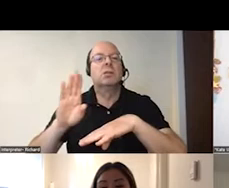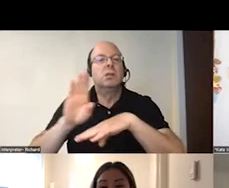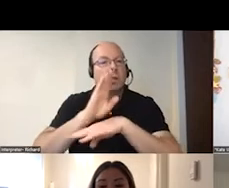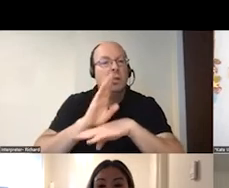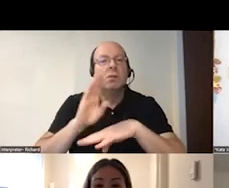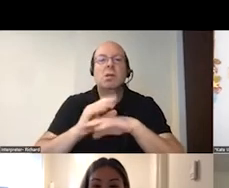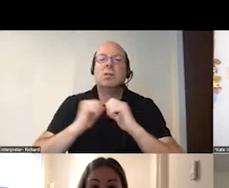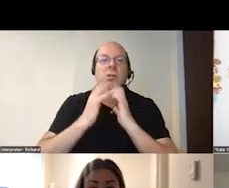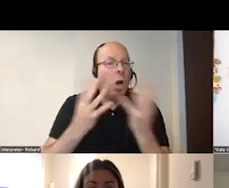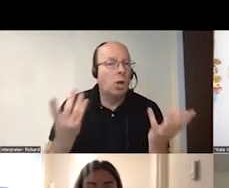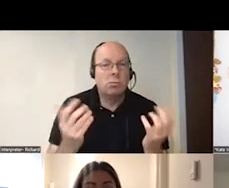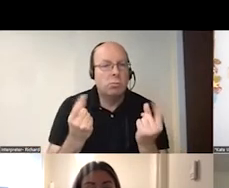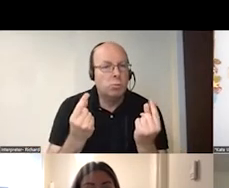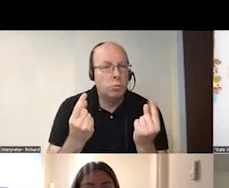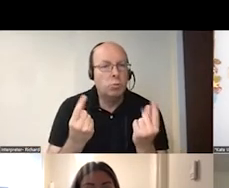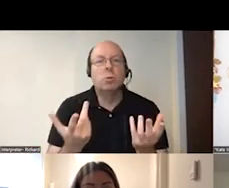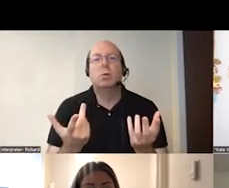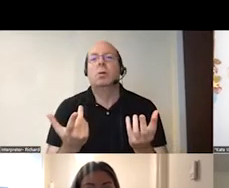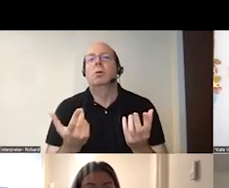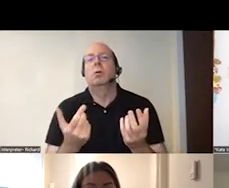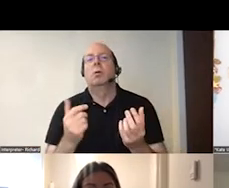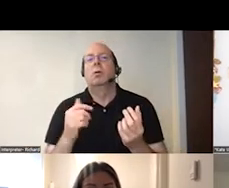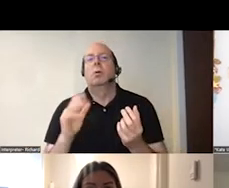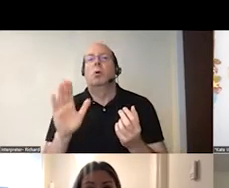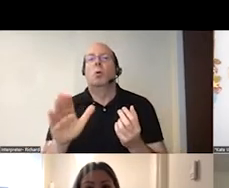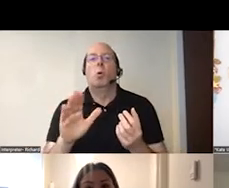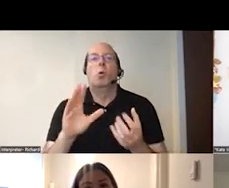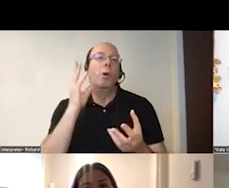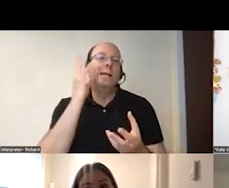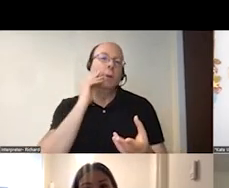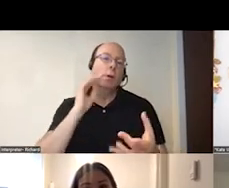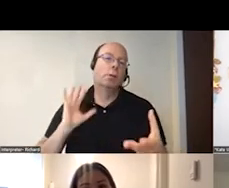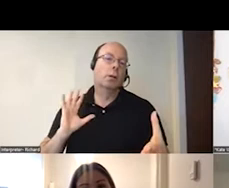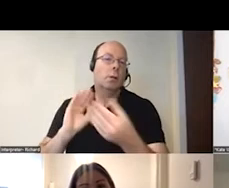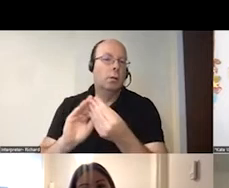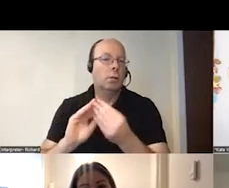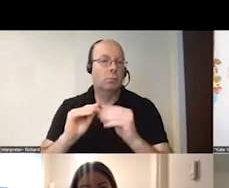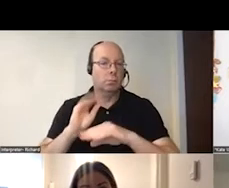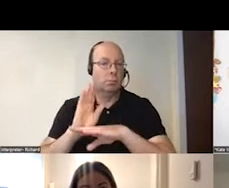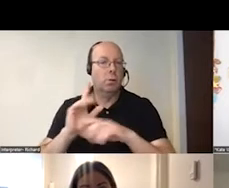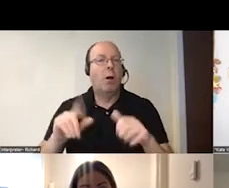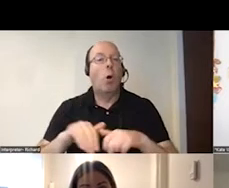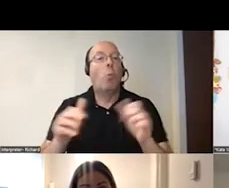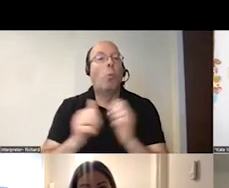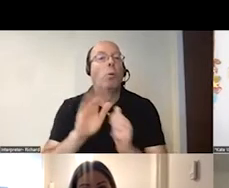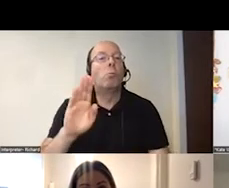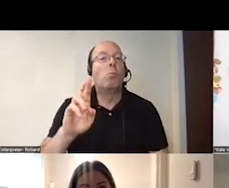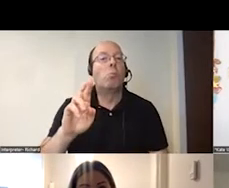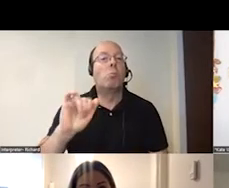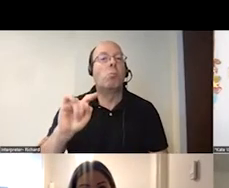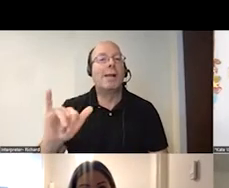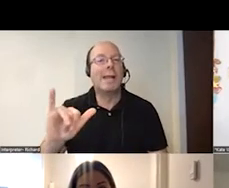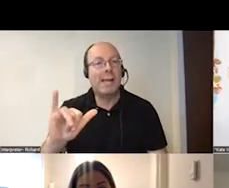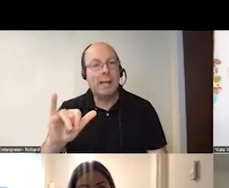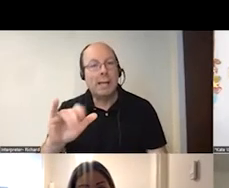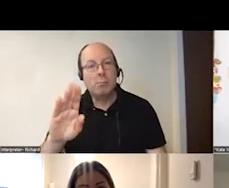their businesses and actually what their initial journey was like when they first started. So I'm going to start with Brittany. So Brittany, can you tell us a little bit